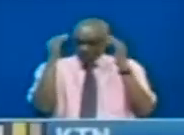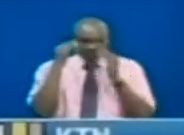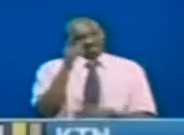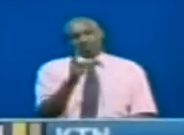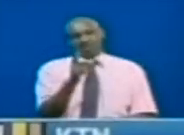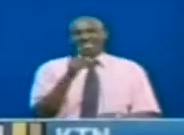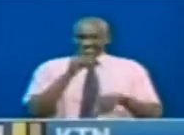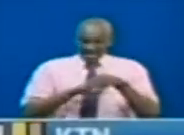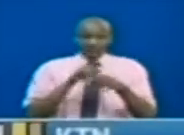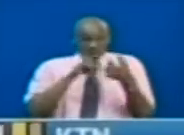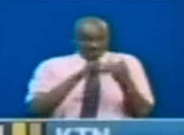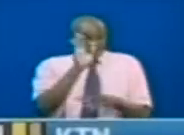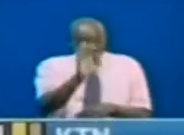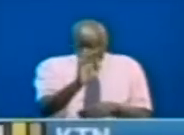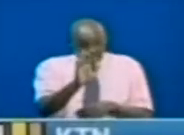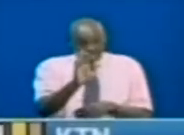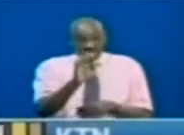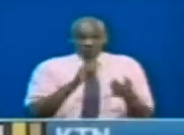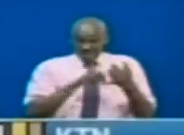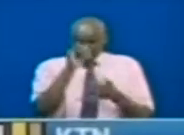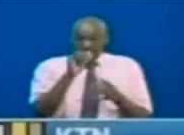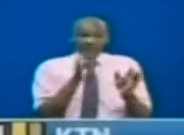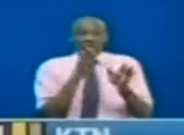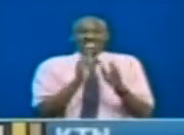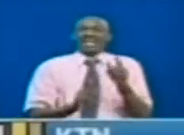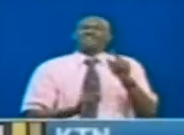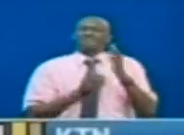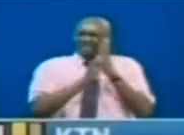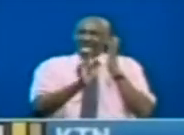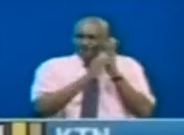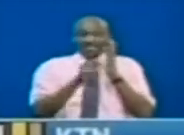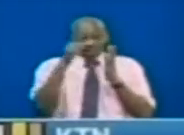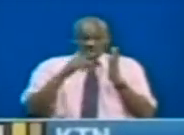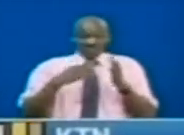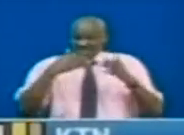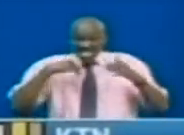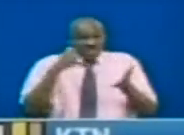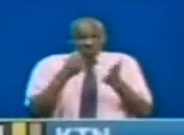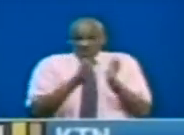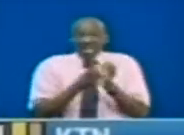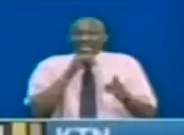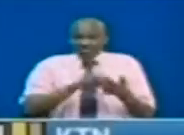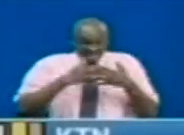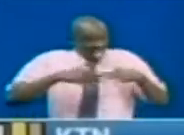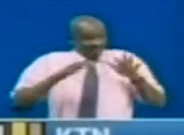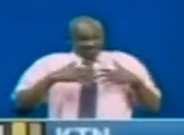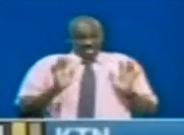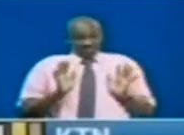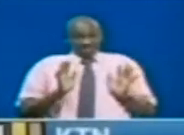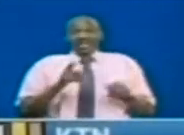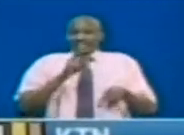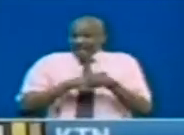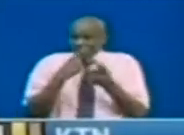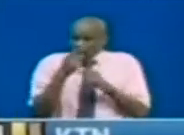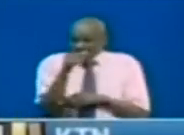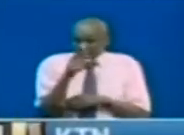pastor, while his wife, renowned gospel musician Betty Bayo, distanced herself from anything ungodly. But legally speaking,